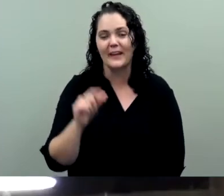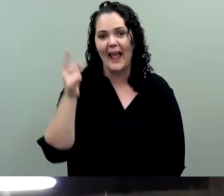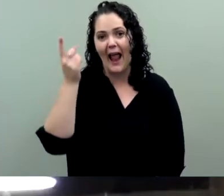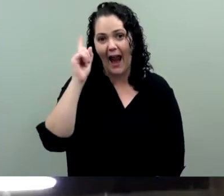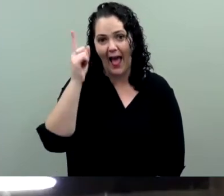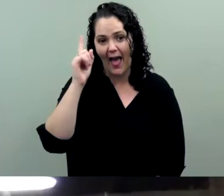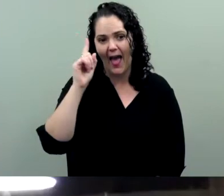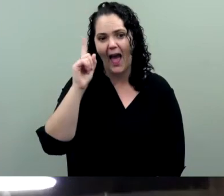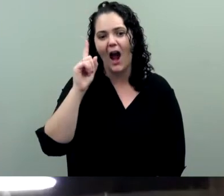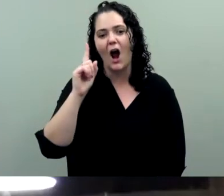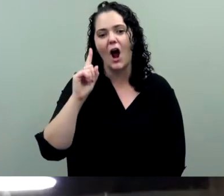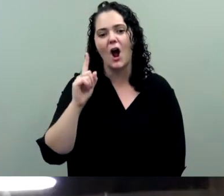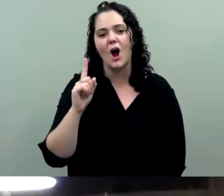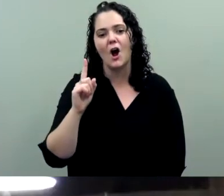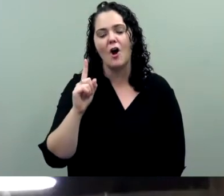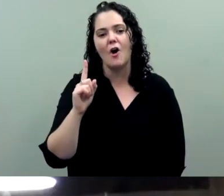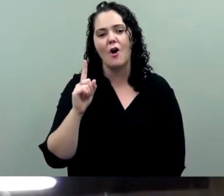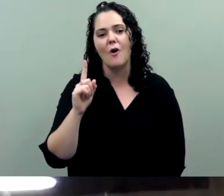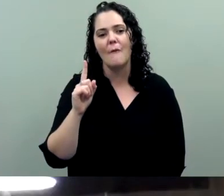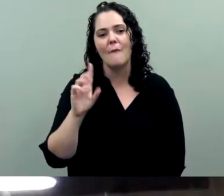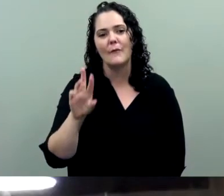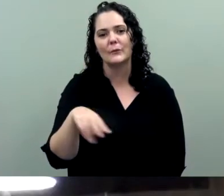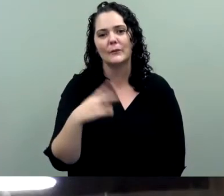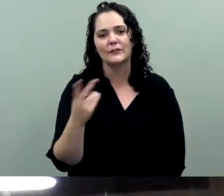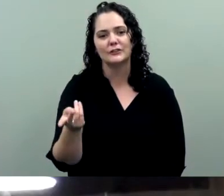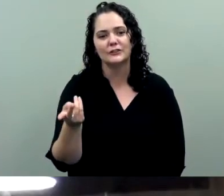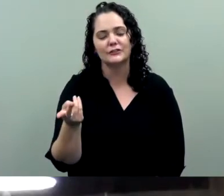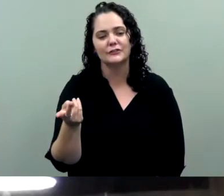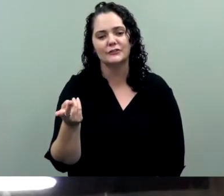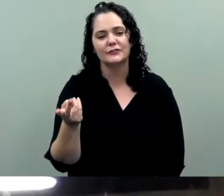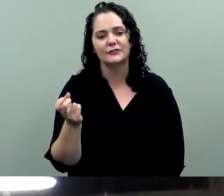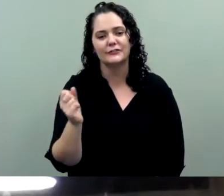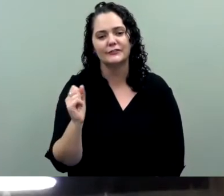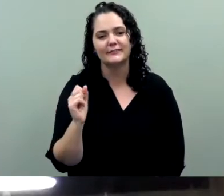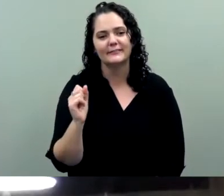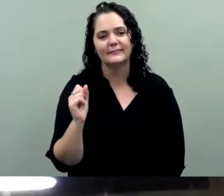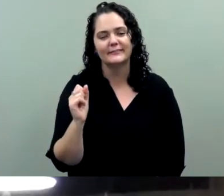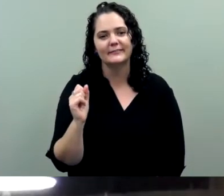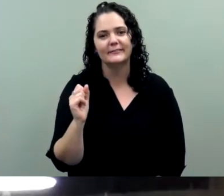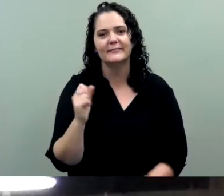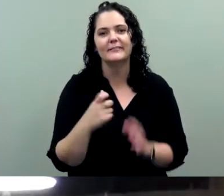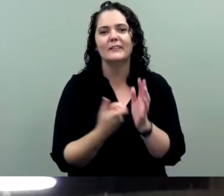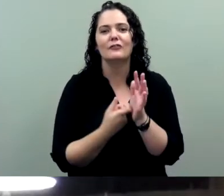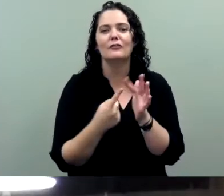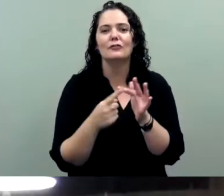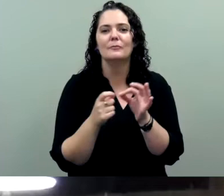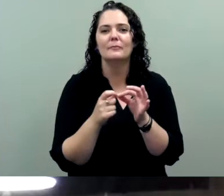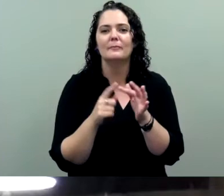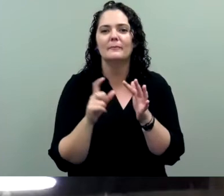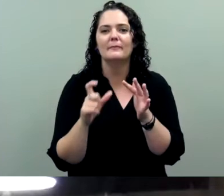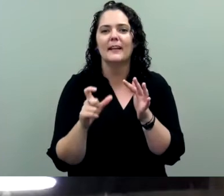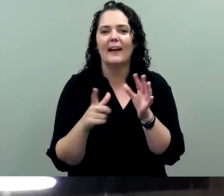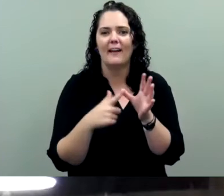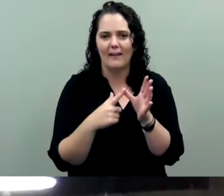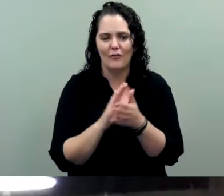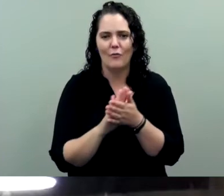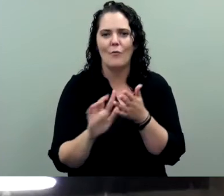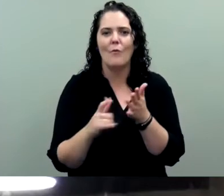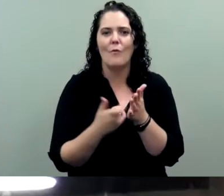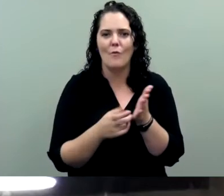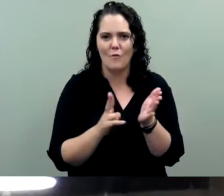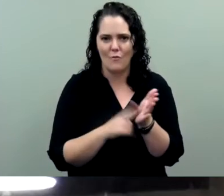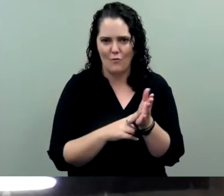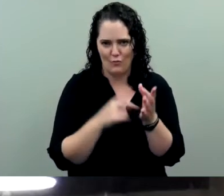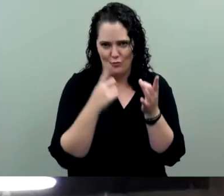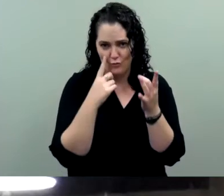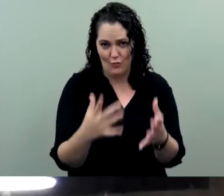over to the other camera. And let's go to this Rebecca Horn, this beautiful Rebecca Horn pencil mask